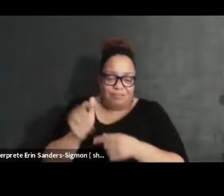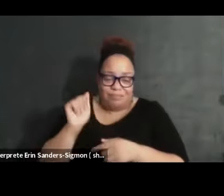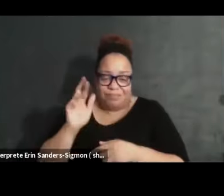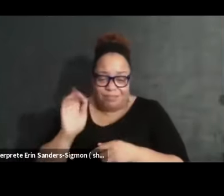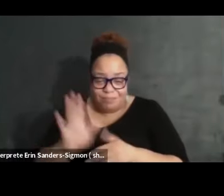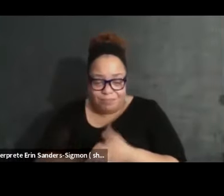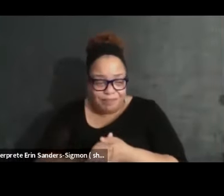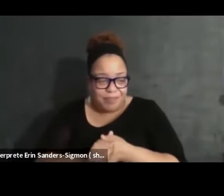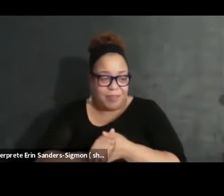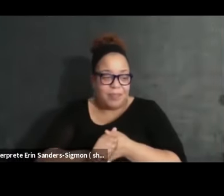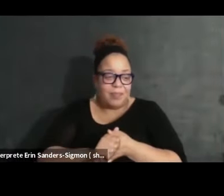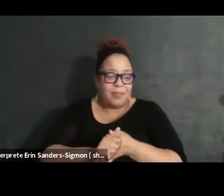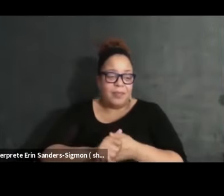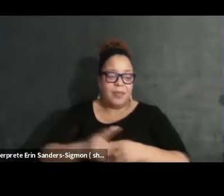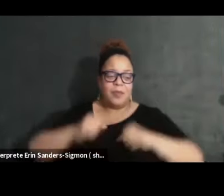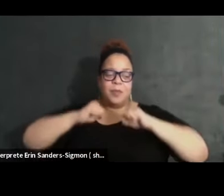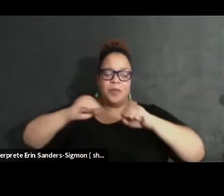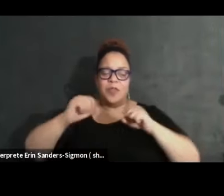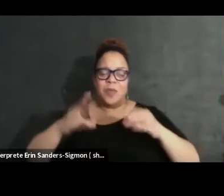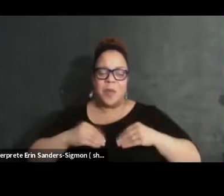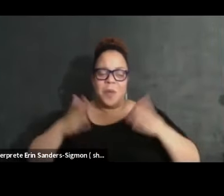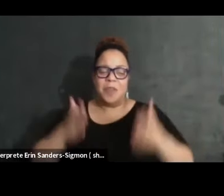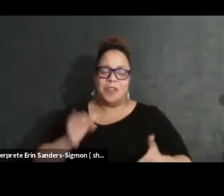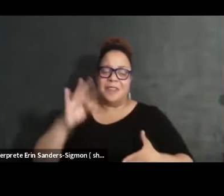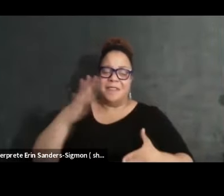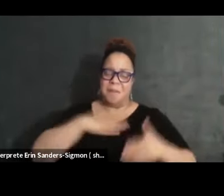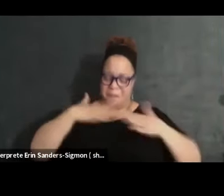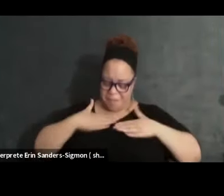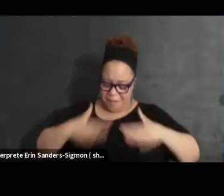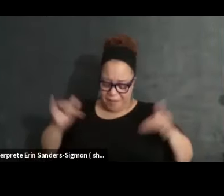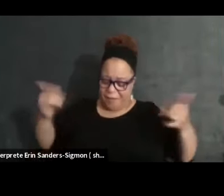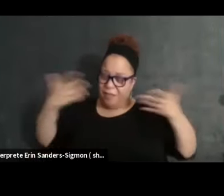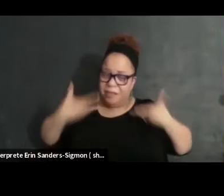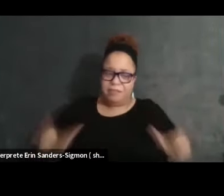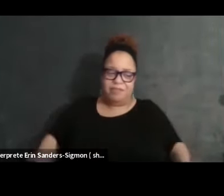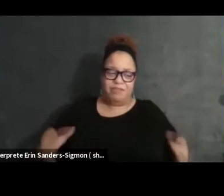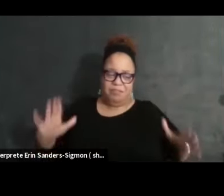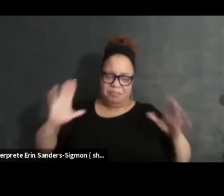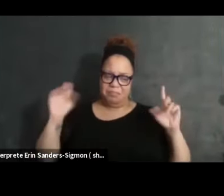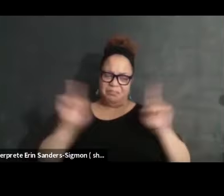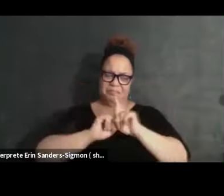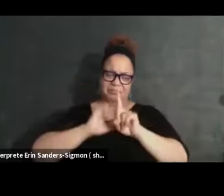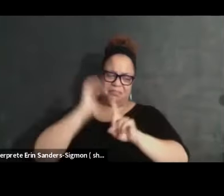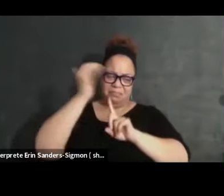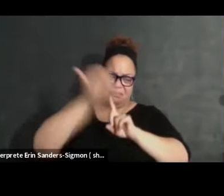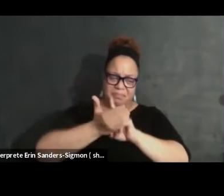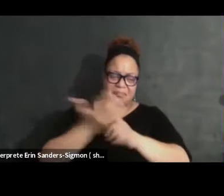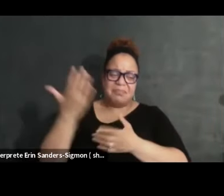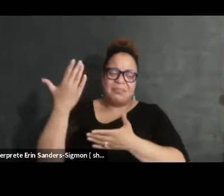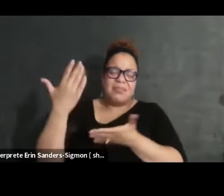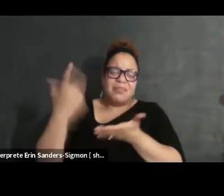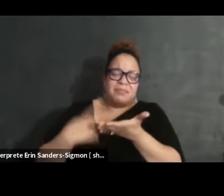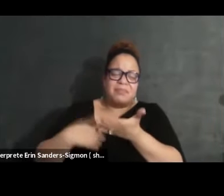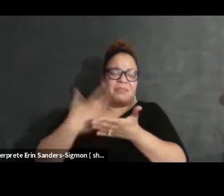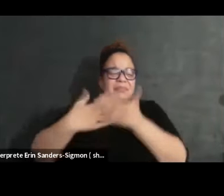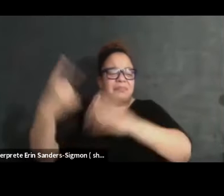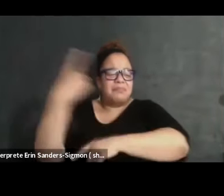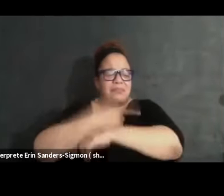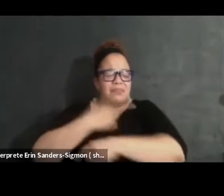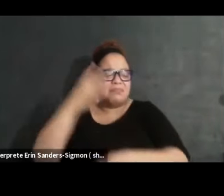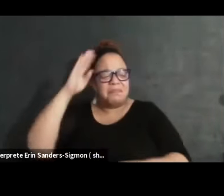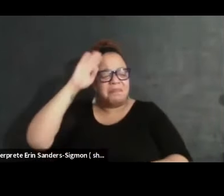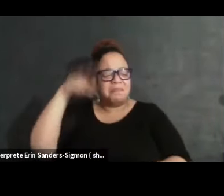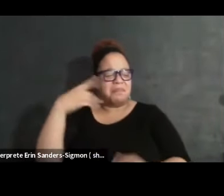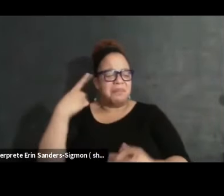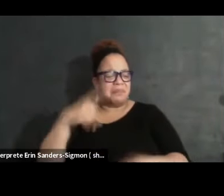I know the flat silence of their body. Some days we are all too familiar, so I've memorized the place where my phantom meets their